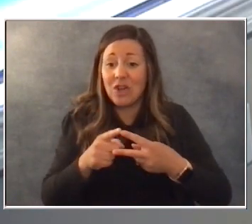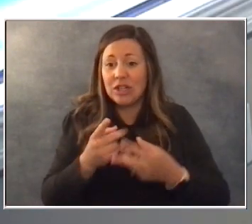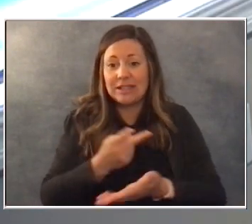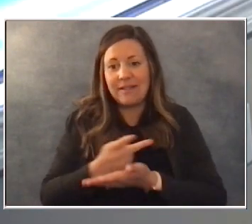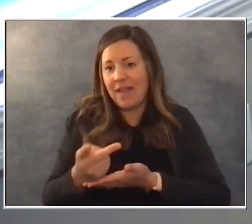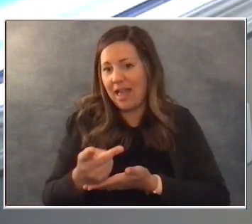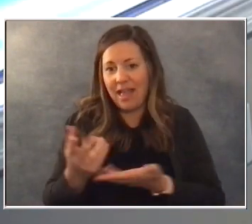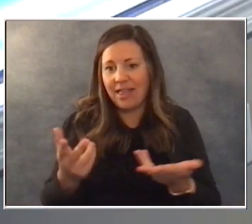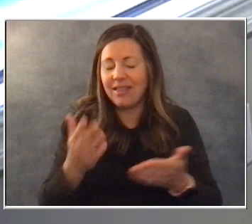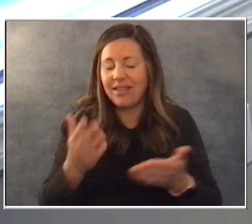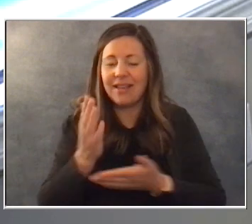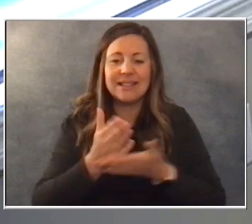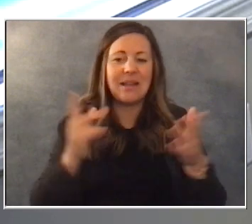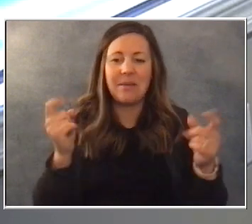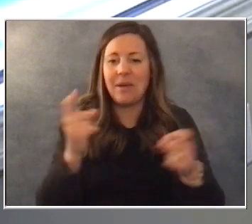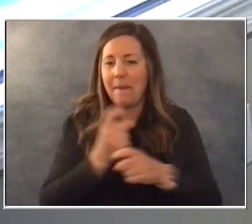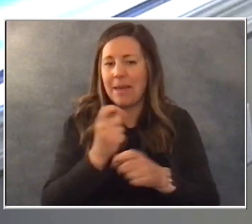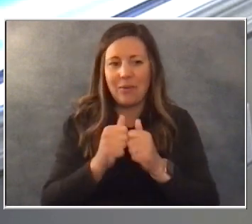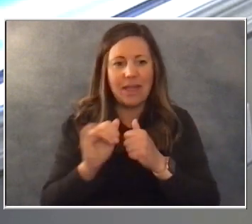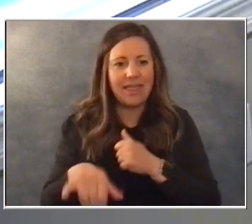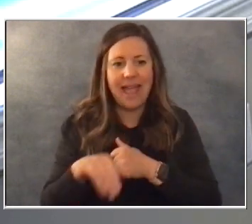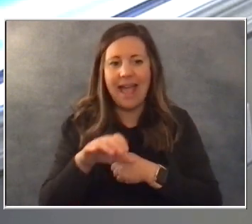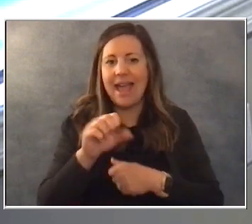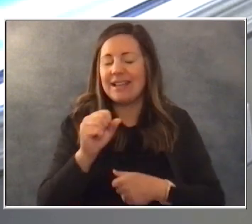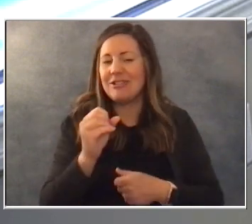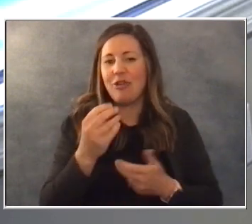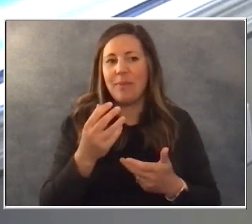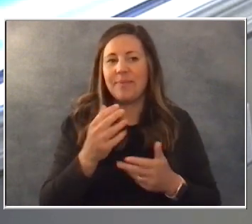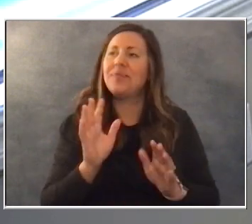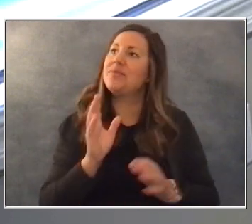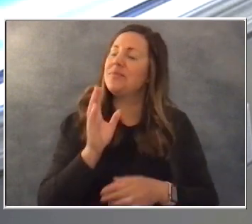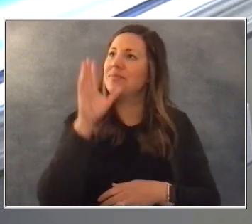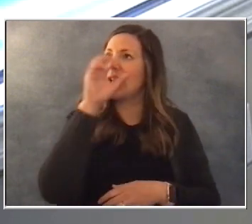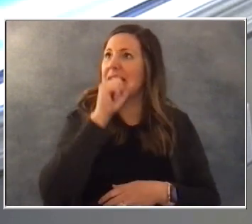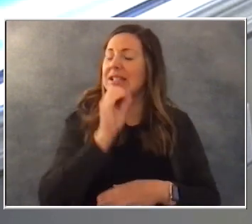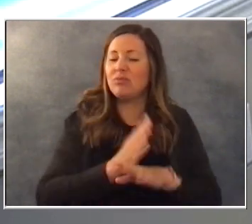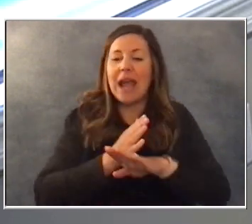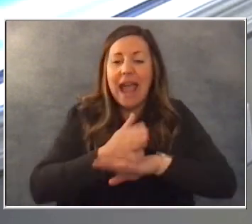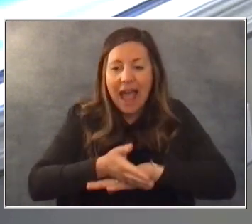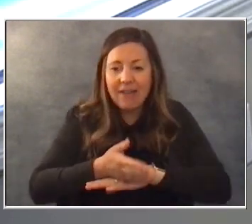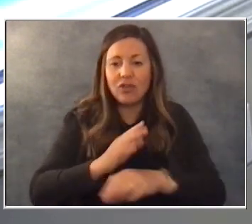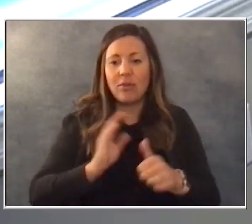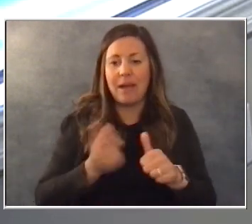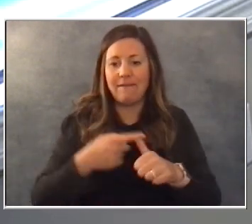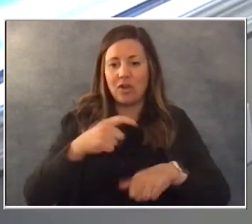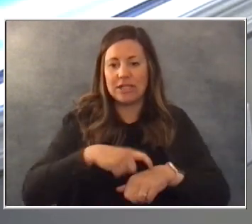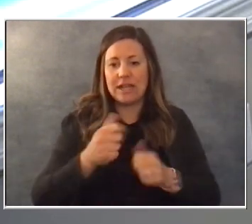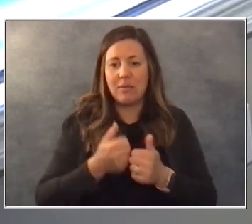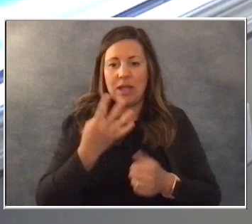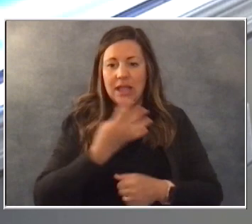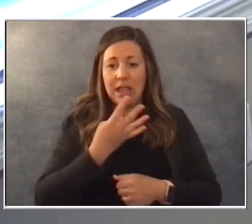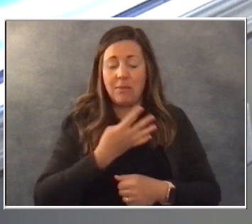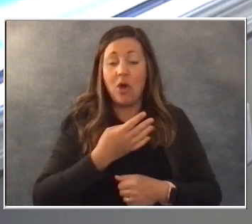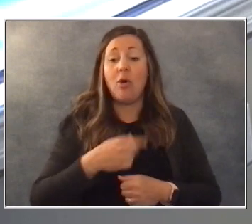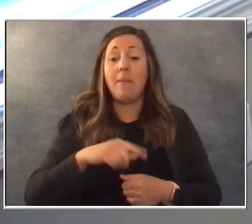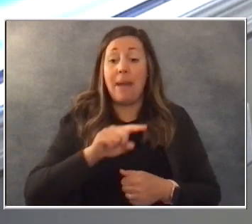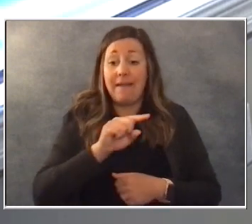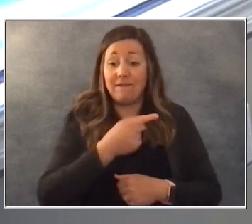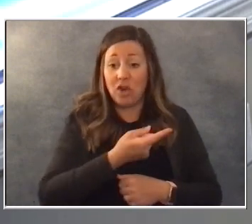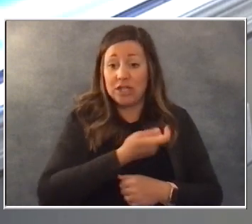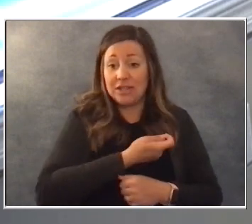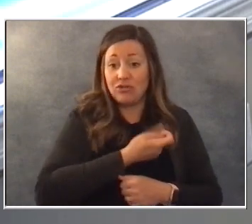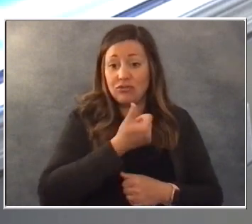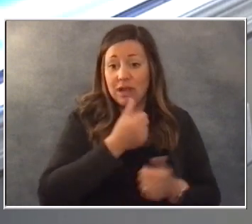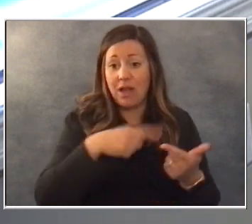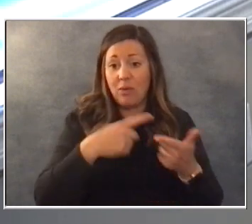well. I had some complications. So right after my first session, they took out my original chemo port and put